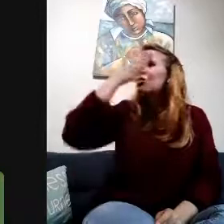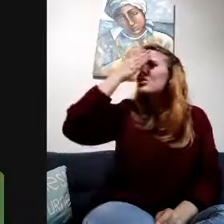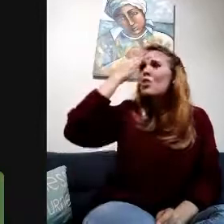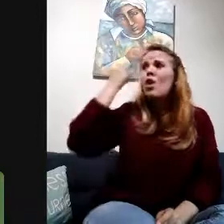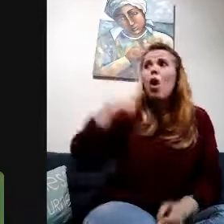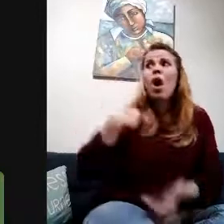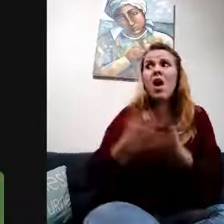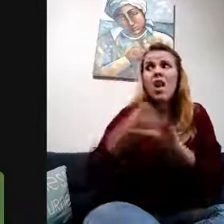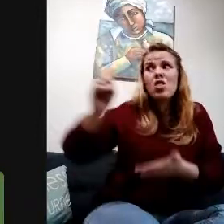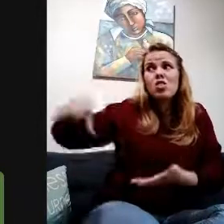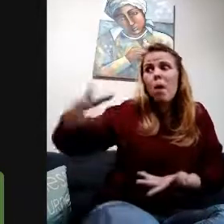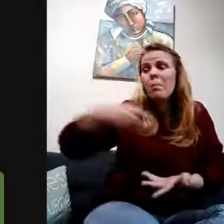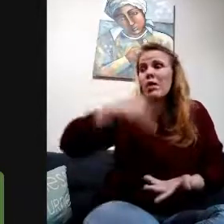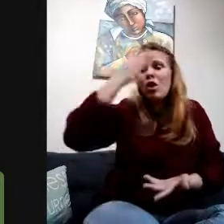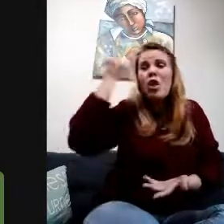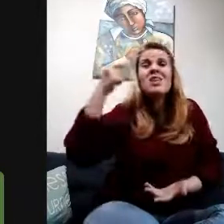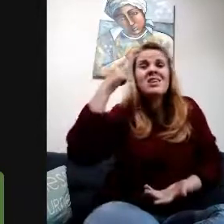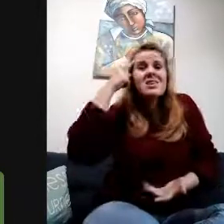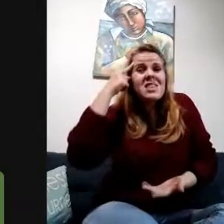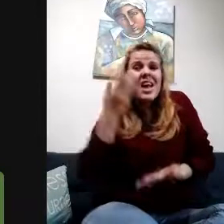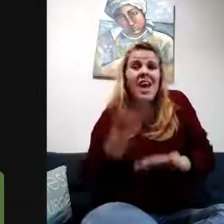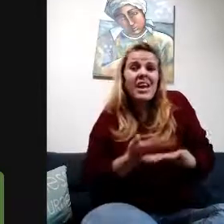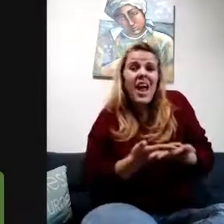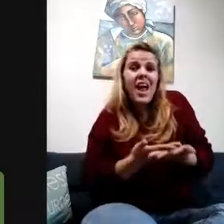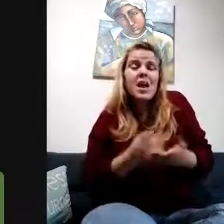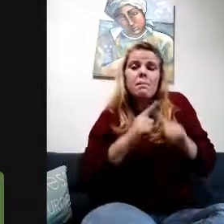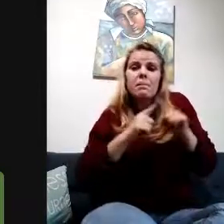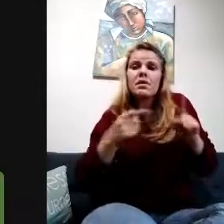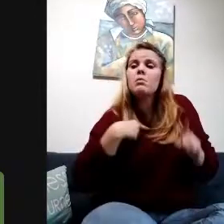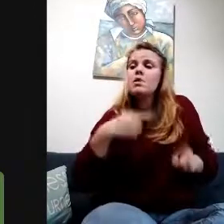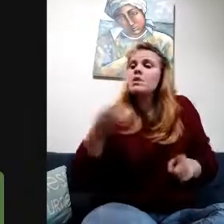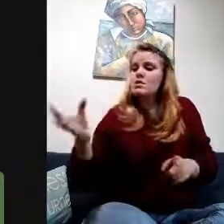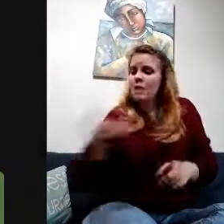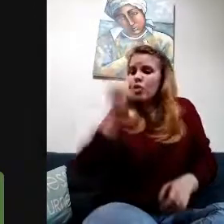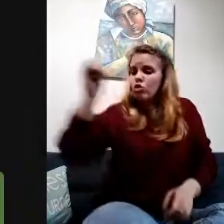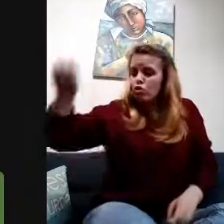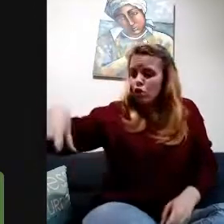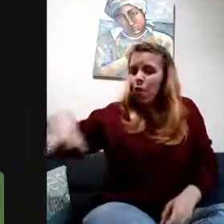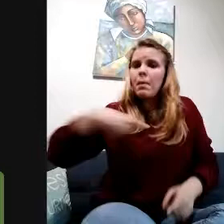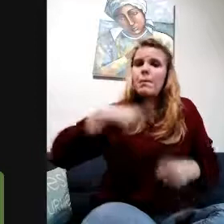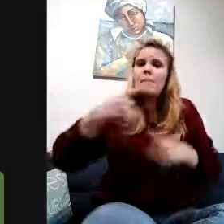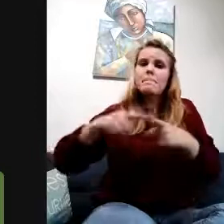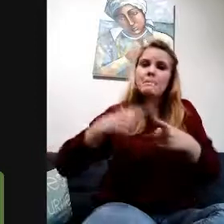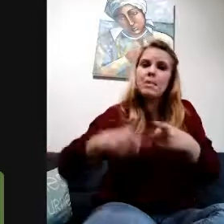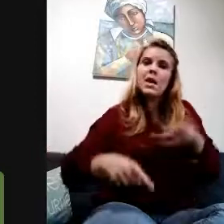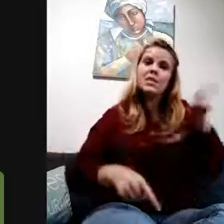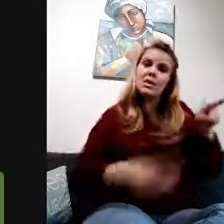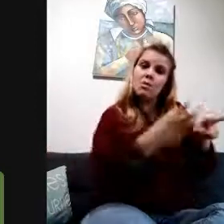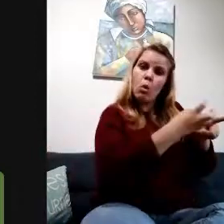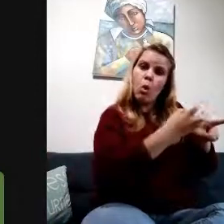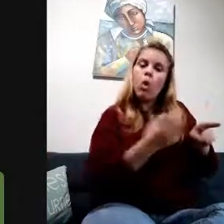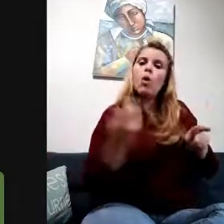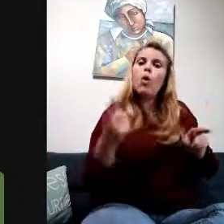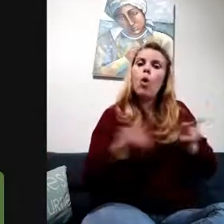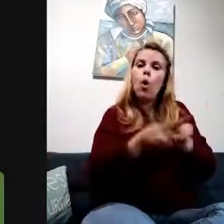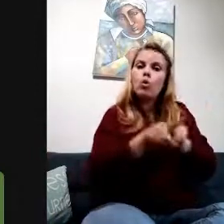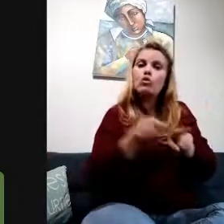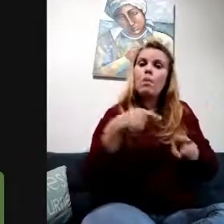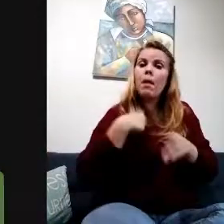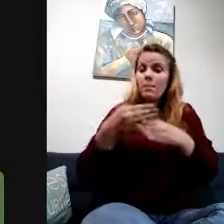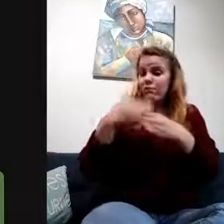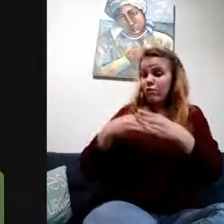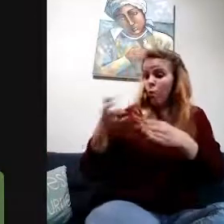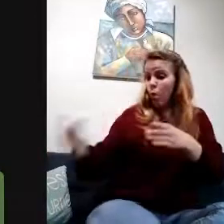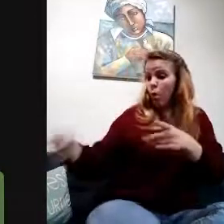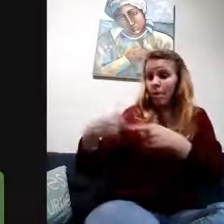not. I think I can. I'm going to take a drop, and I'm going to play this ball, and I want this ball to count. But I'm also going to play my original ball, and I'll play